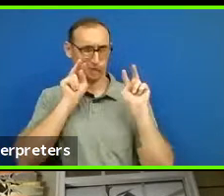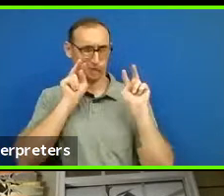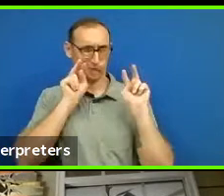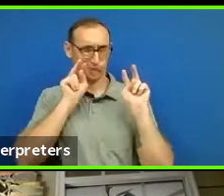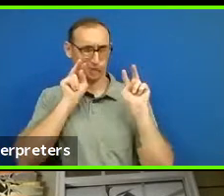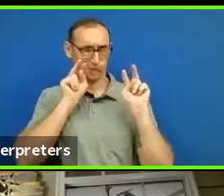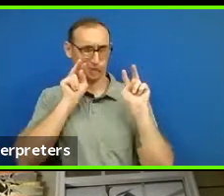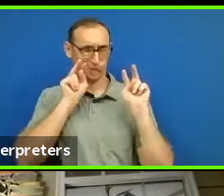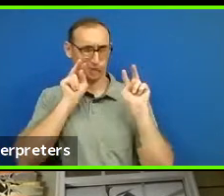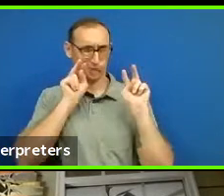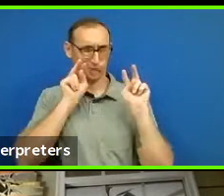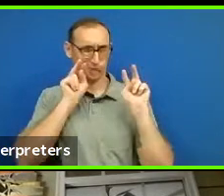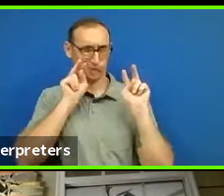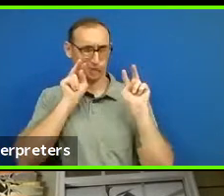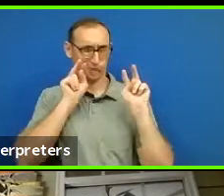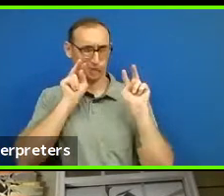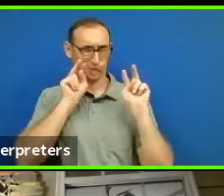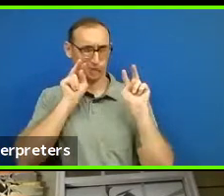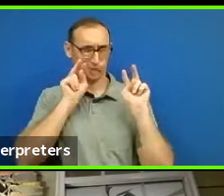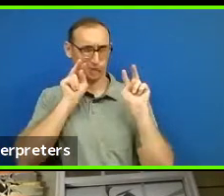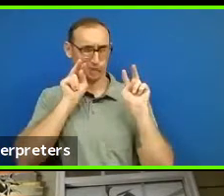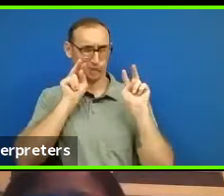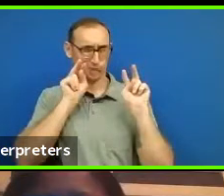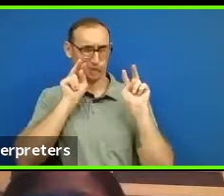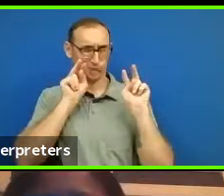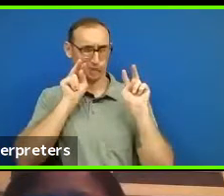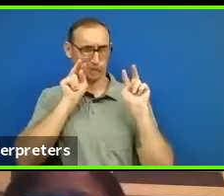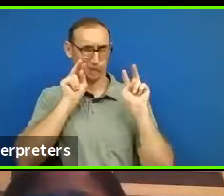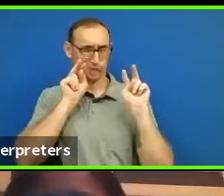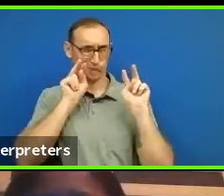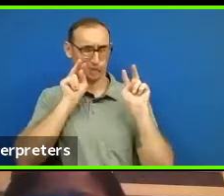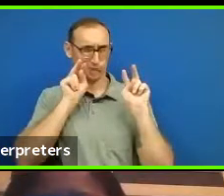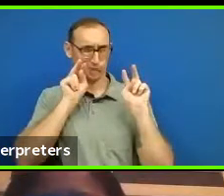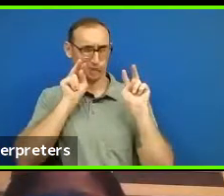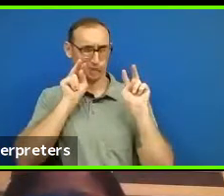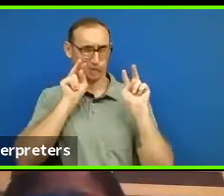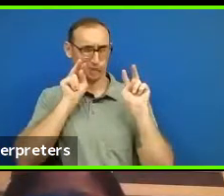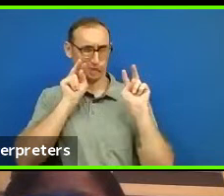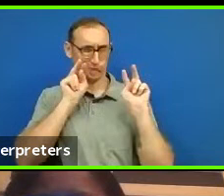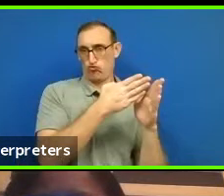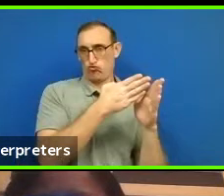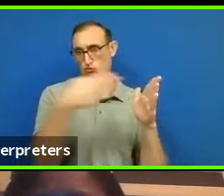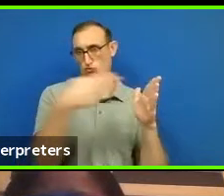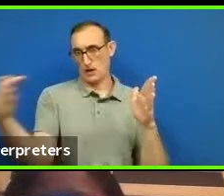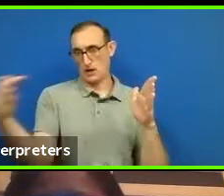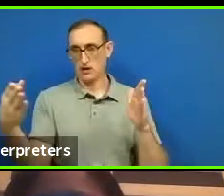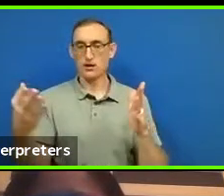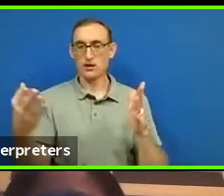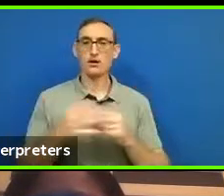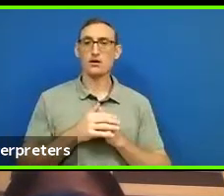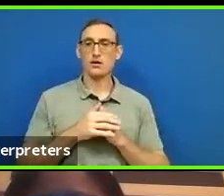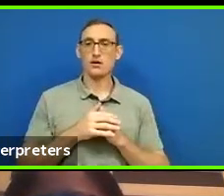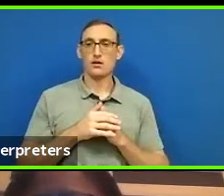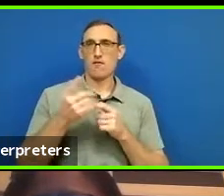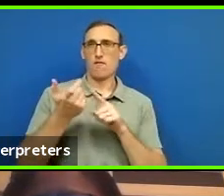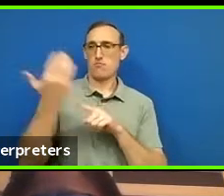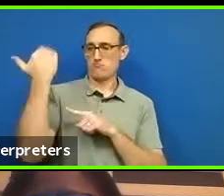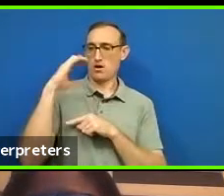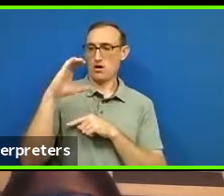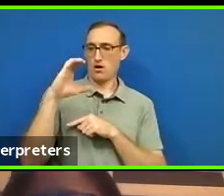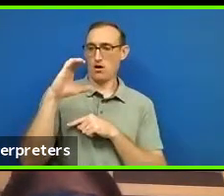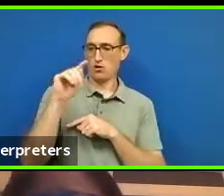The last 14-day trend that came out from our DPH was published on October 26th, and the cases